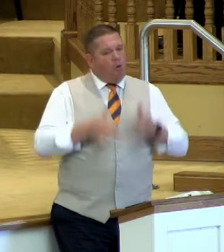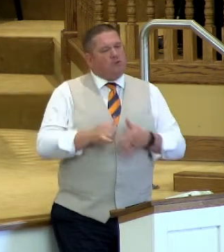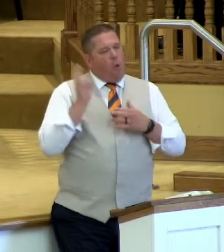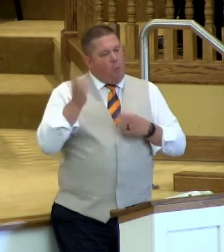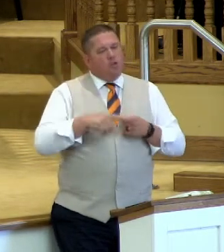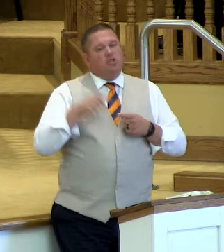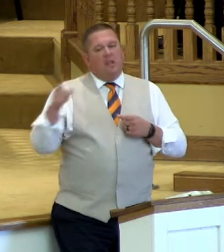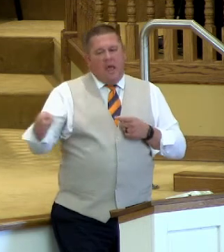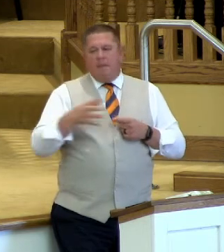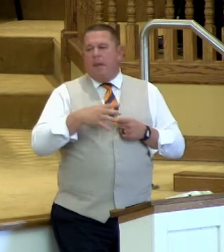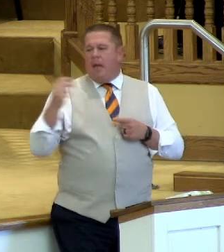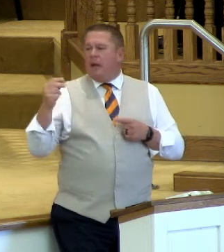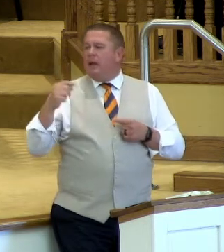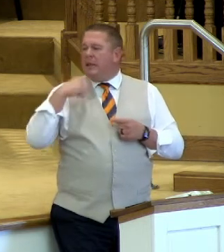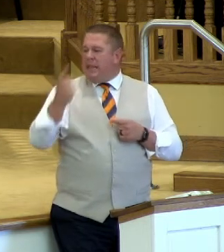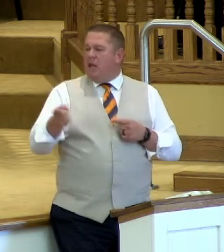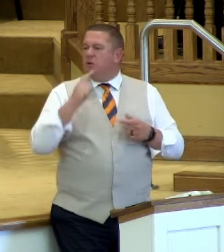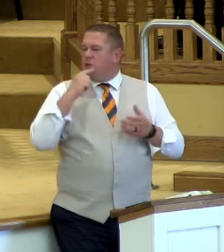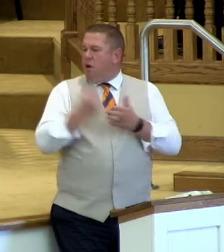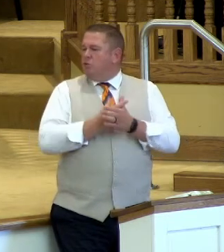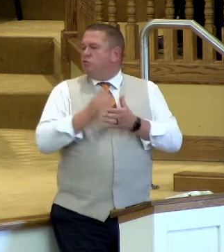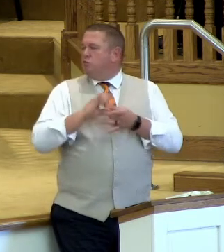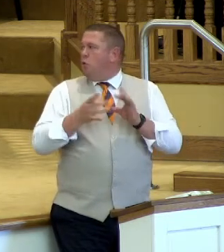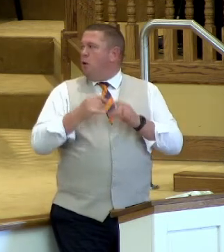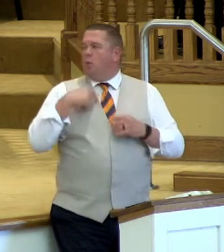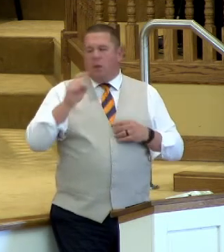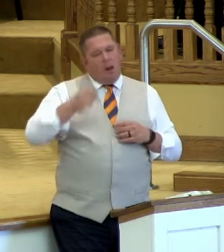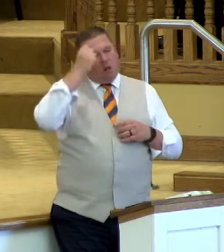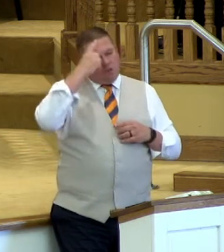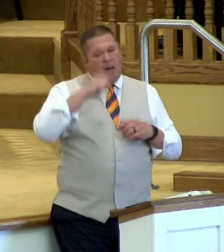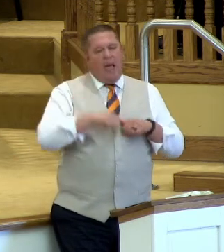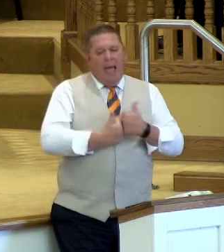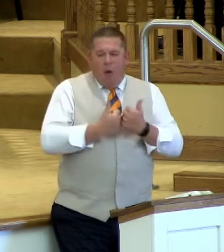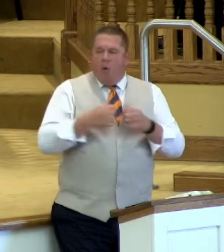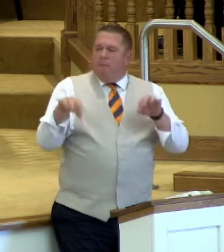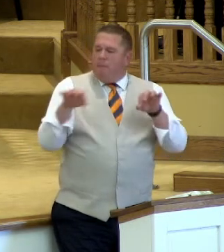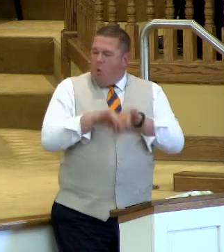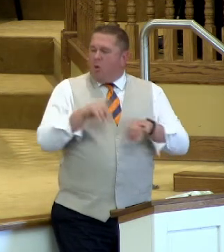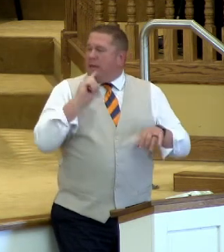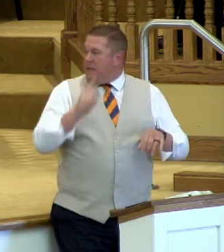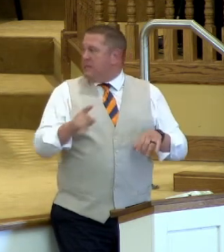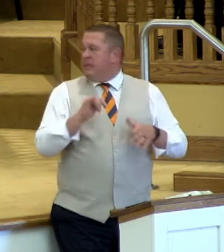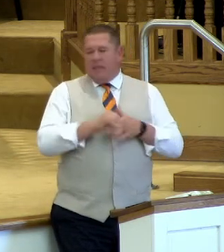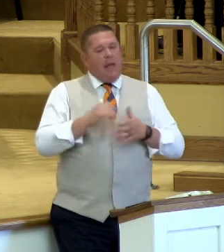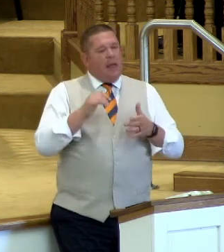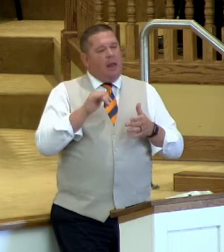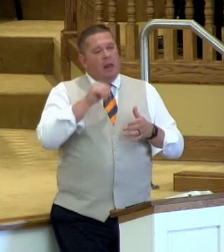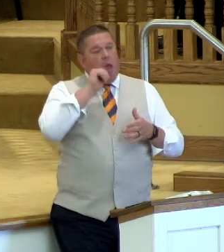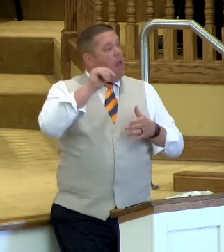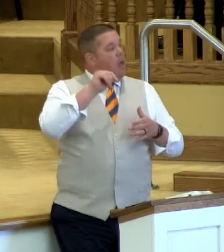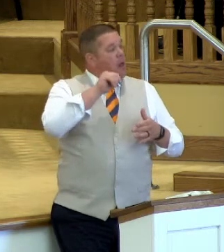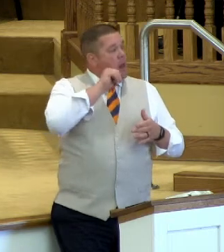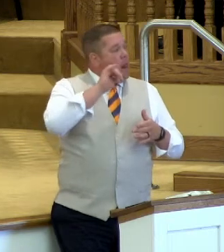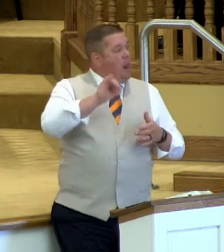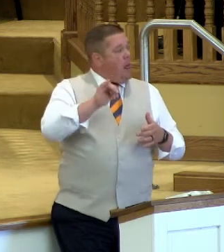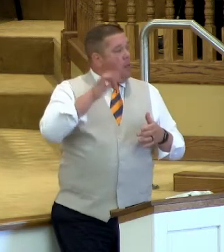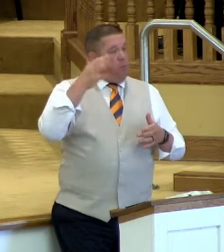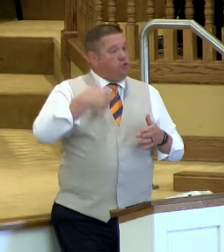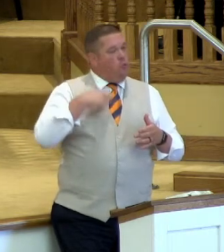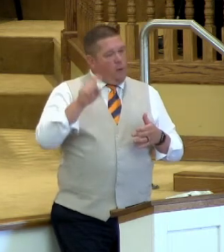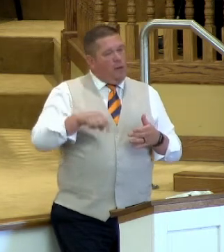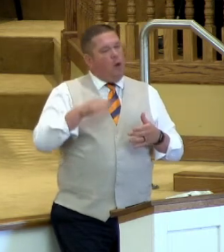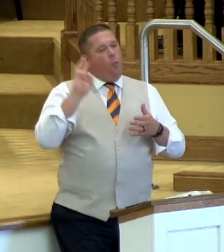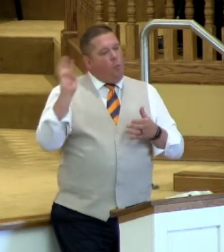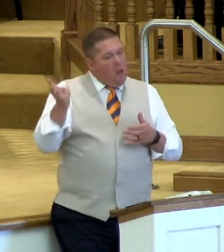that witnesses to them and tells them the gospel story. And we need to understand how important it is that not like that preacher, we